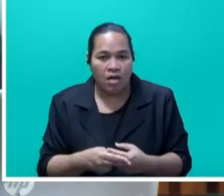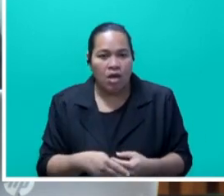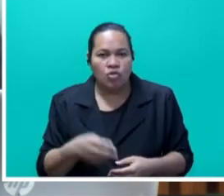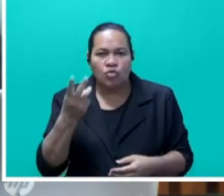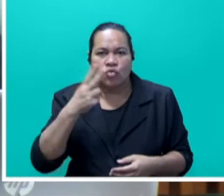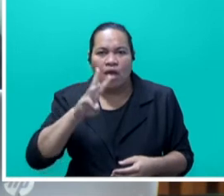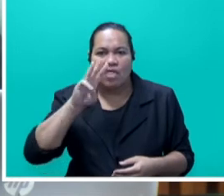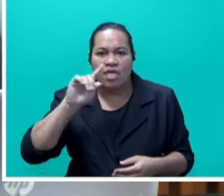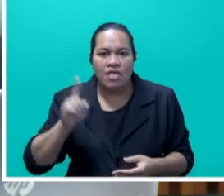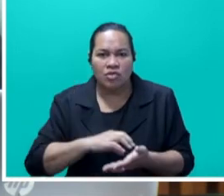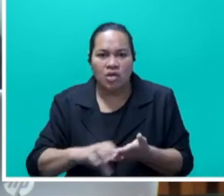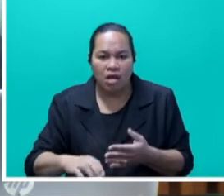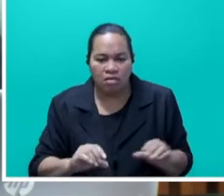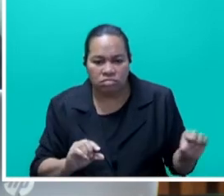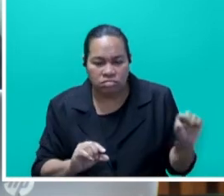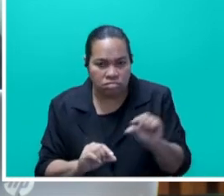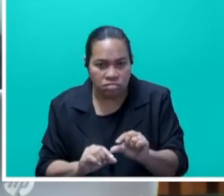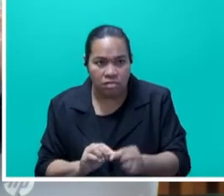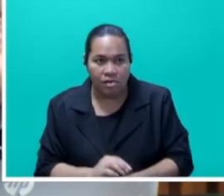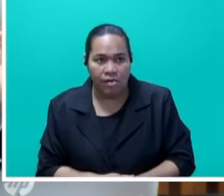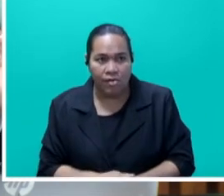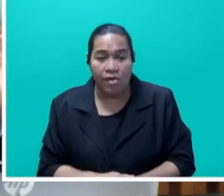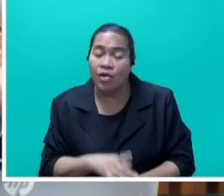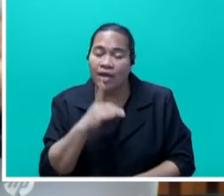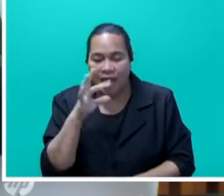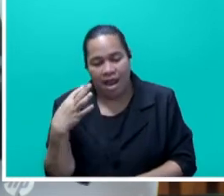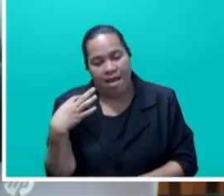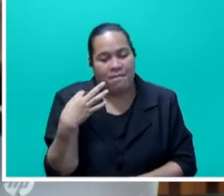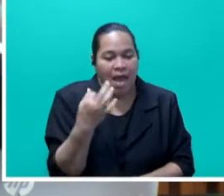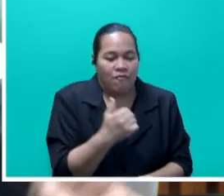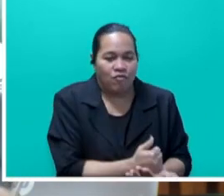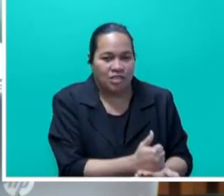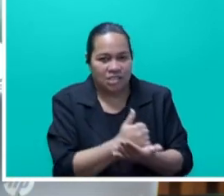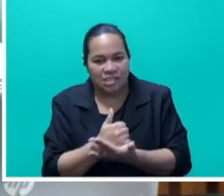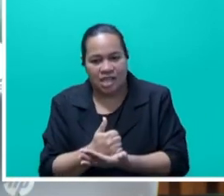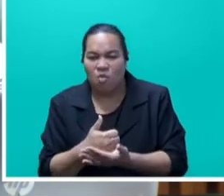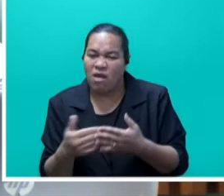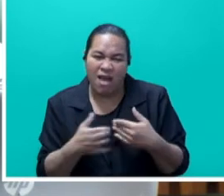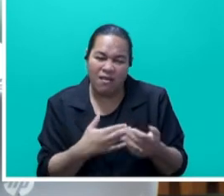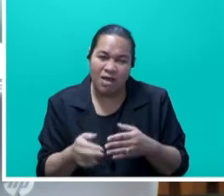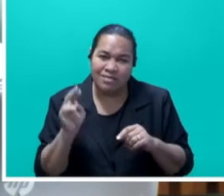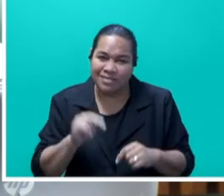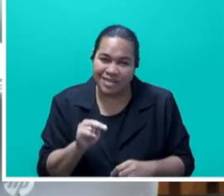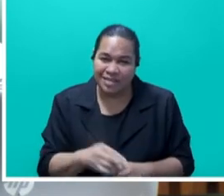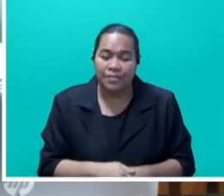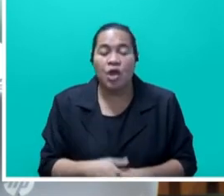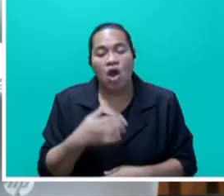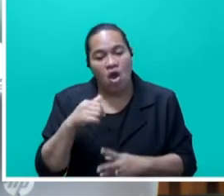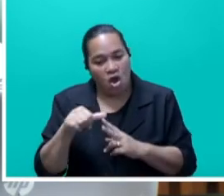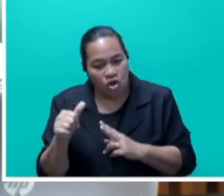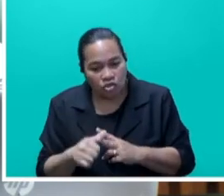who are engaged in agriculture, Mr. Speaker, and they can apply for assistance of whatever they need. We have got